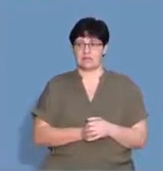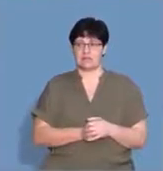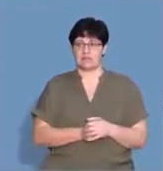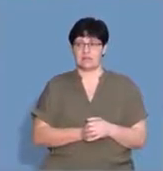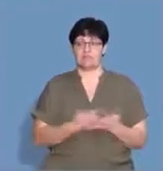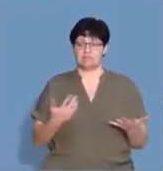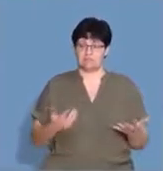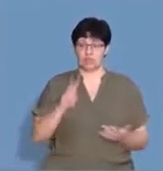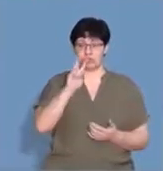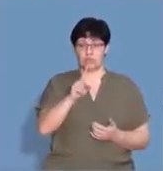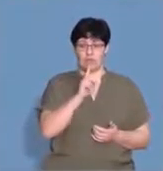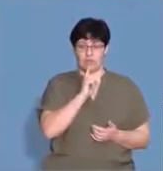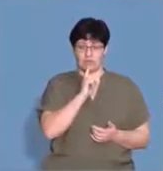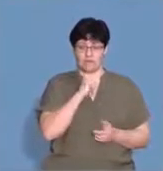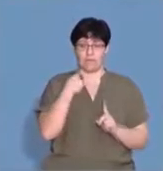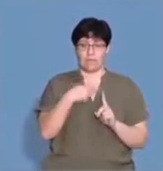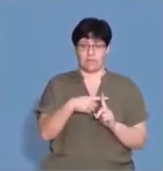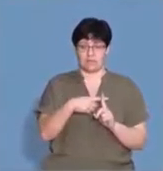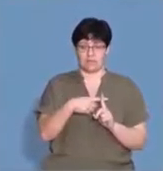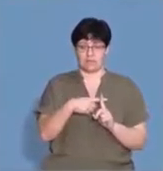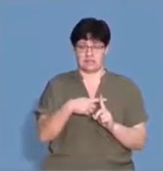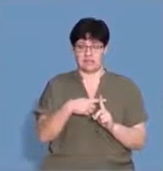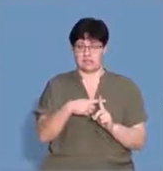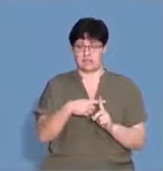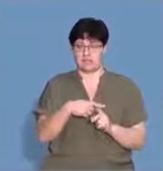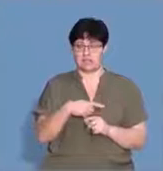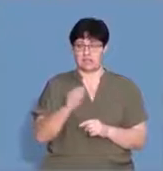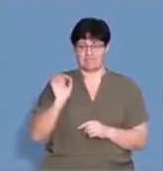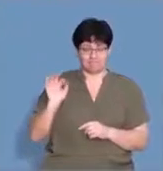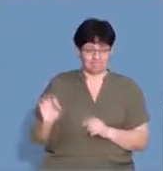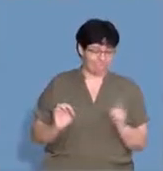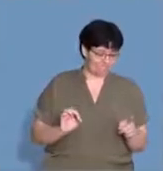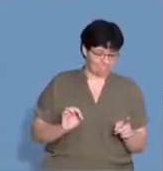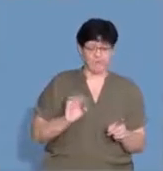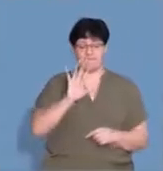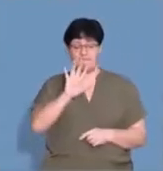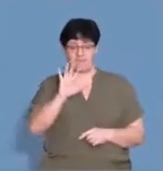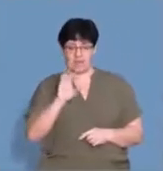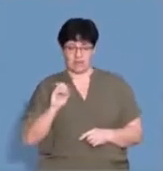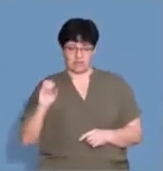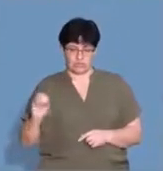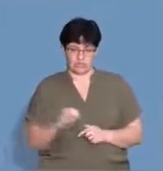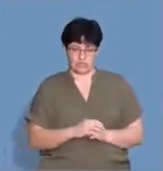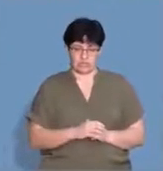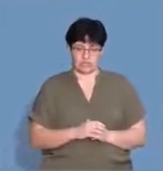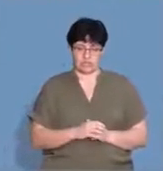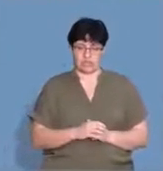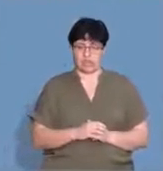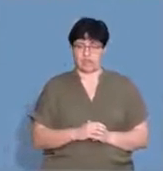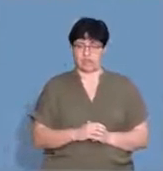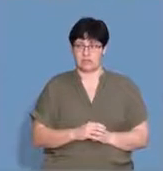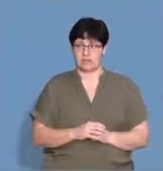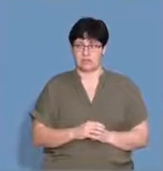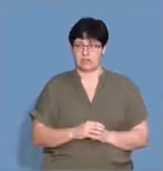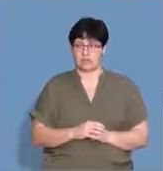on our calculator, it was 2,000. And make sure to type it exactly the way that you've said it. And please, I'm going